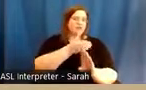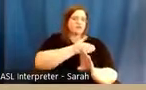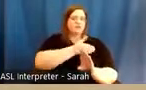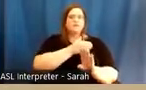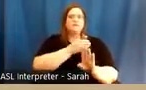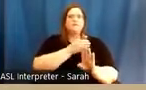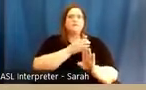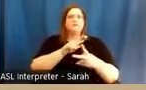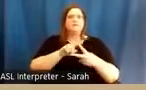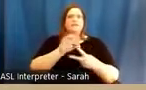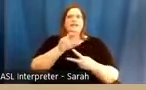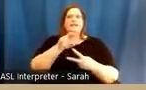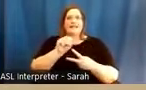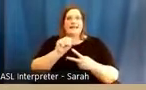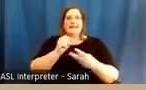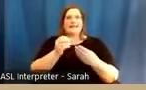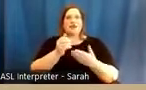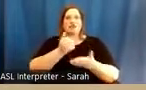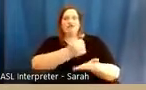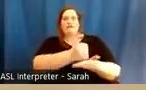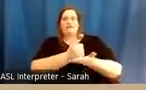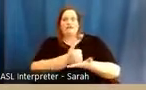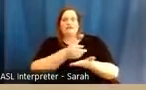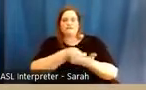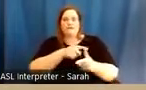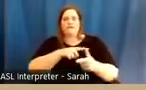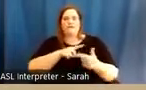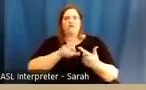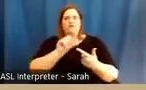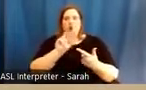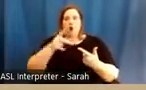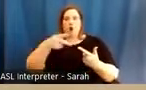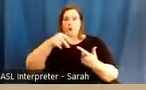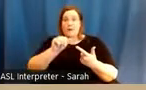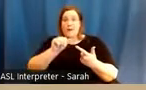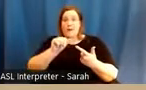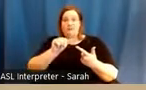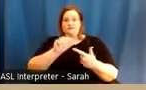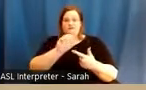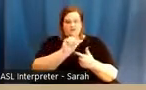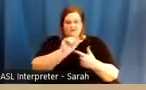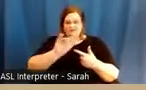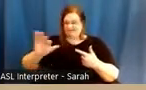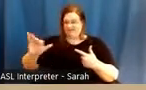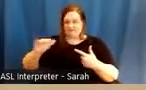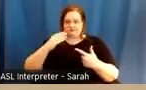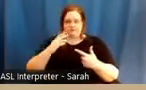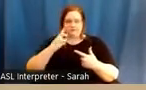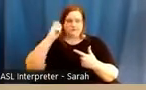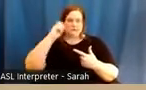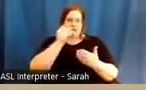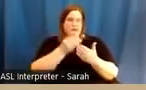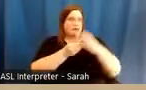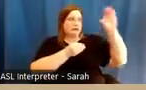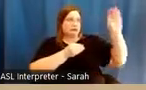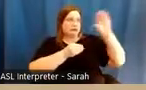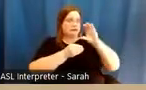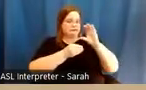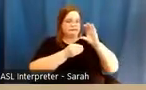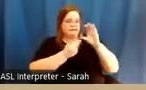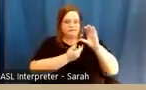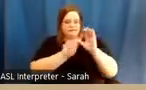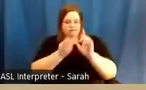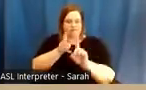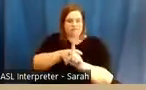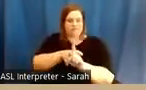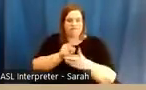the CARES relief funds that came in before that, the ARPA money, I don't know what it stands for, but it's government money that came in to help us